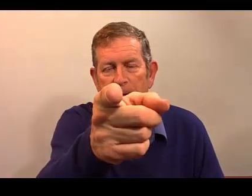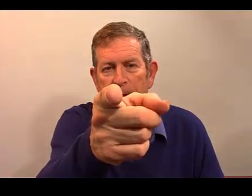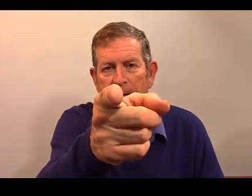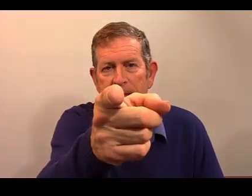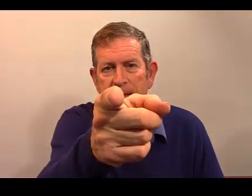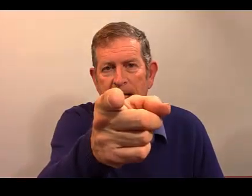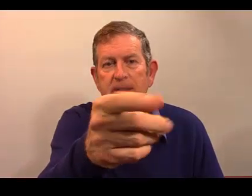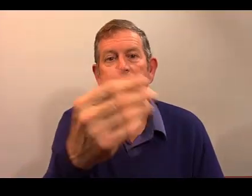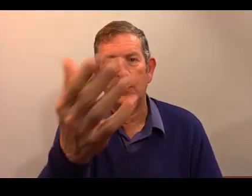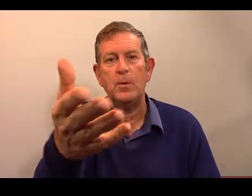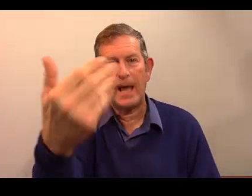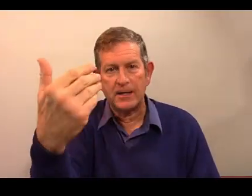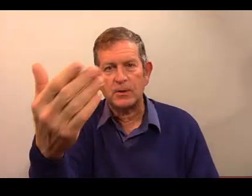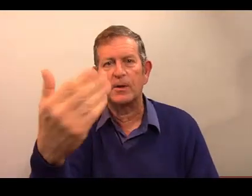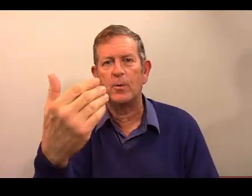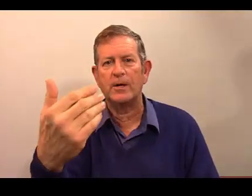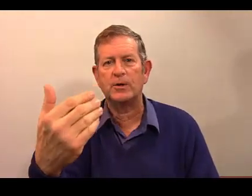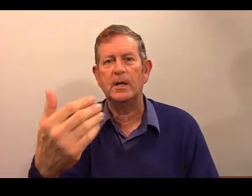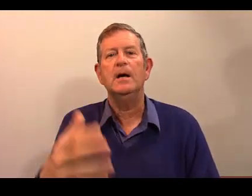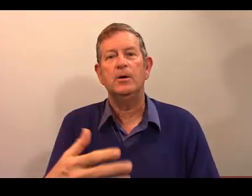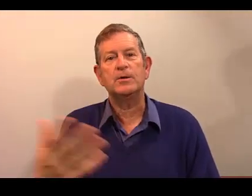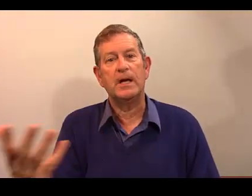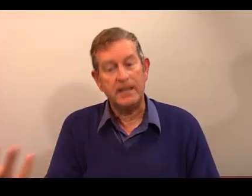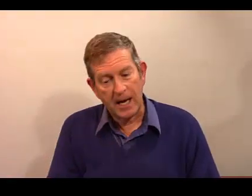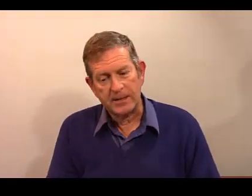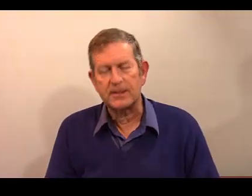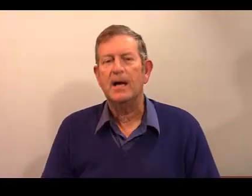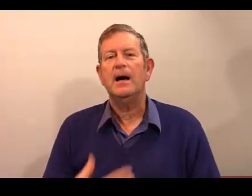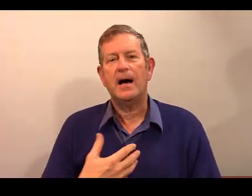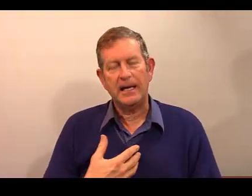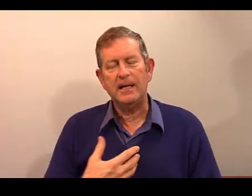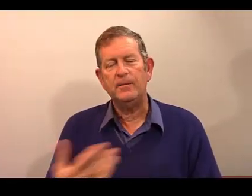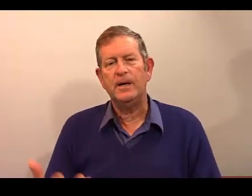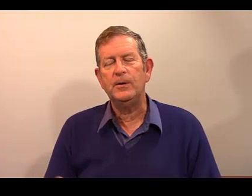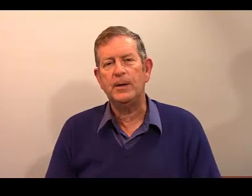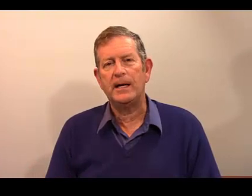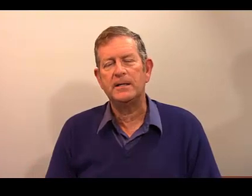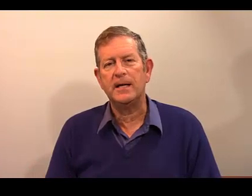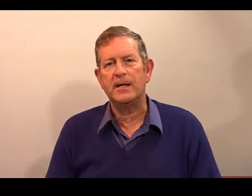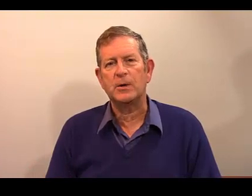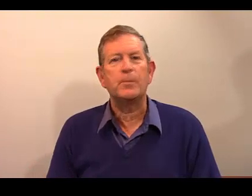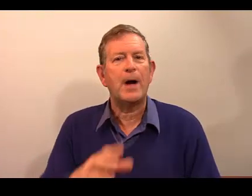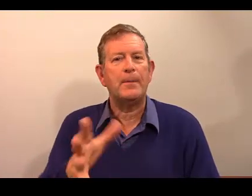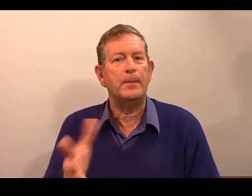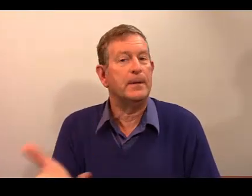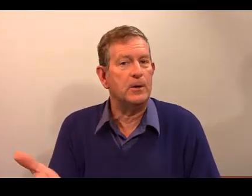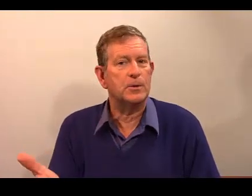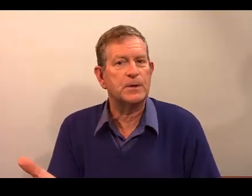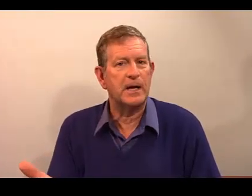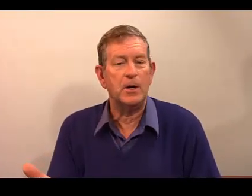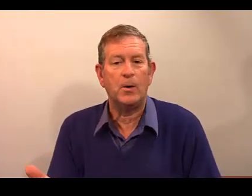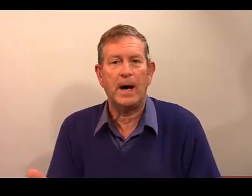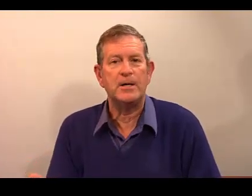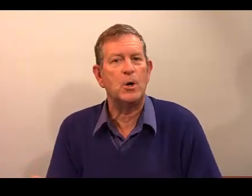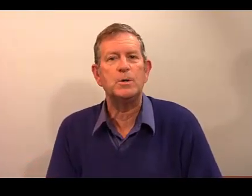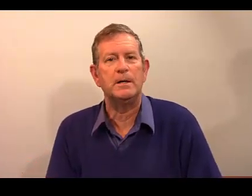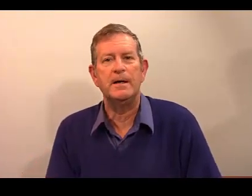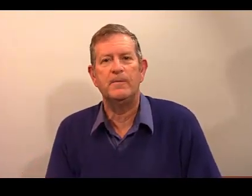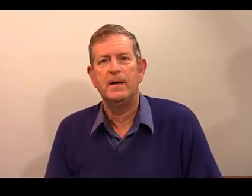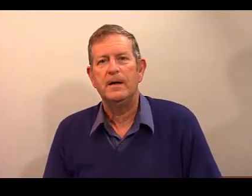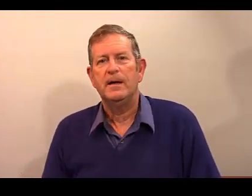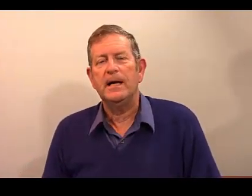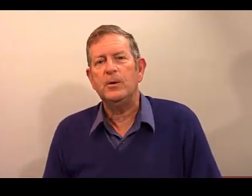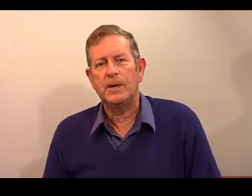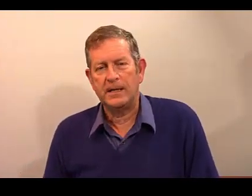you live in the United States? And now you answer the question. You'll say, yes, I live in the United States. Or probably you'll say, no, I